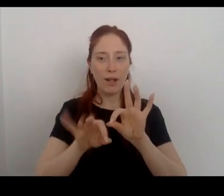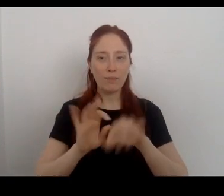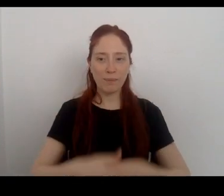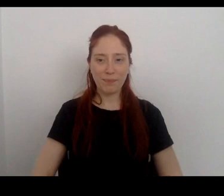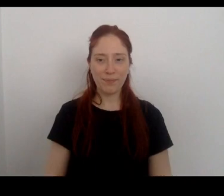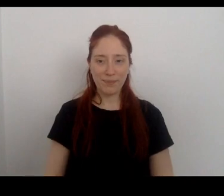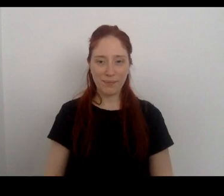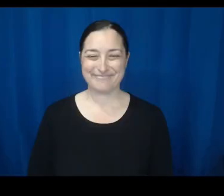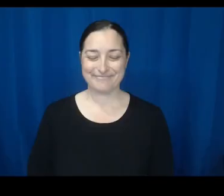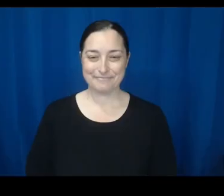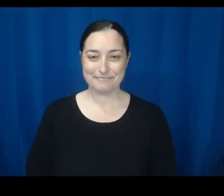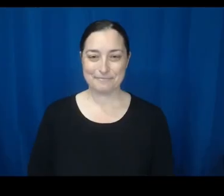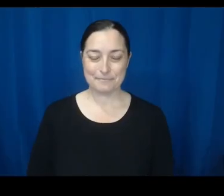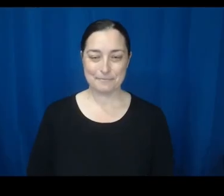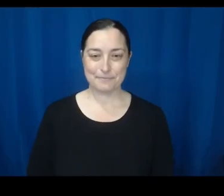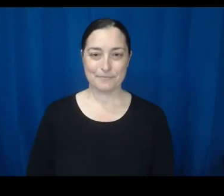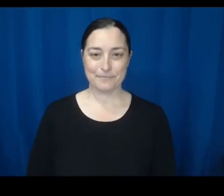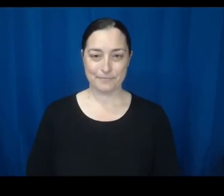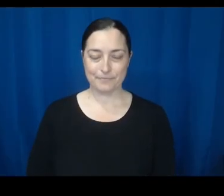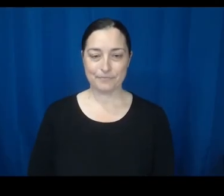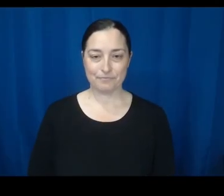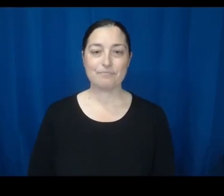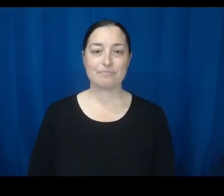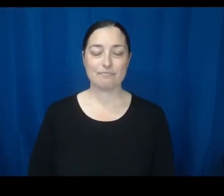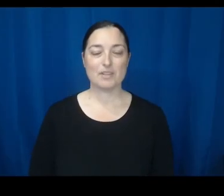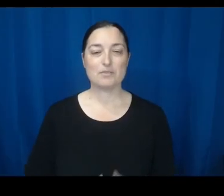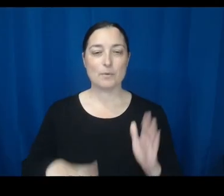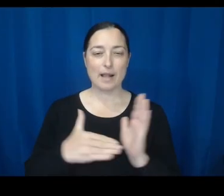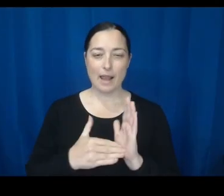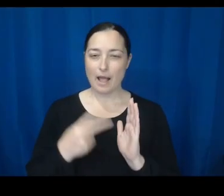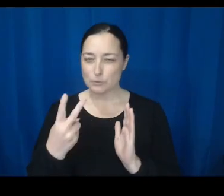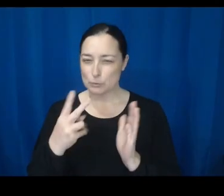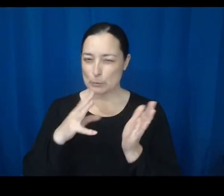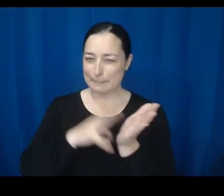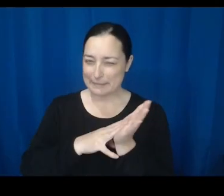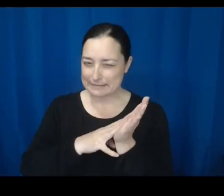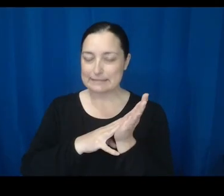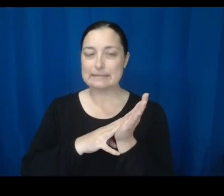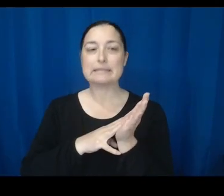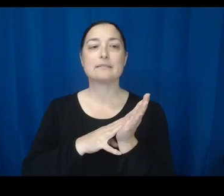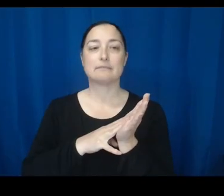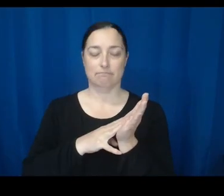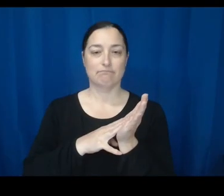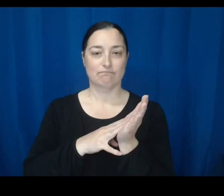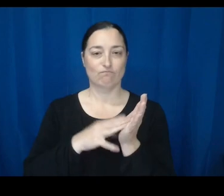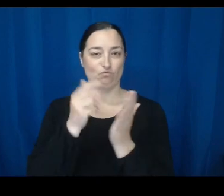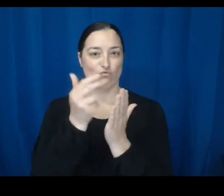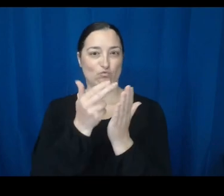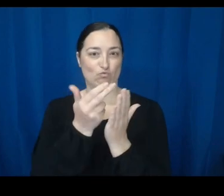All right, so the final 2 minute gesture drawing is starting now. Let's go for it.